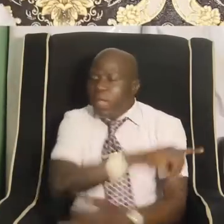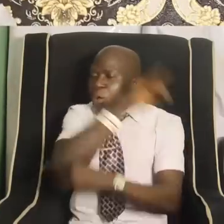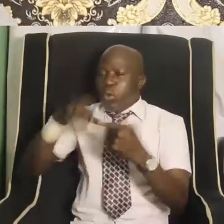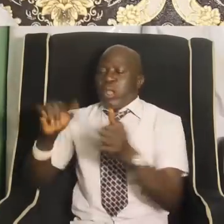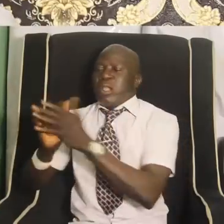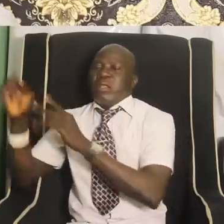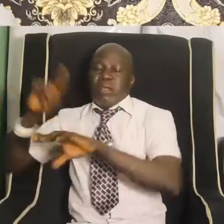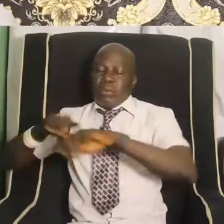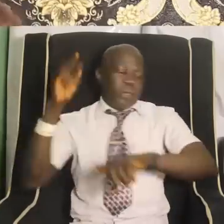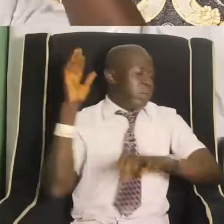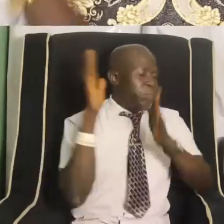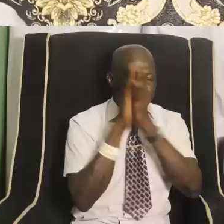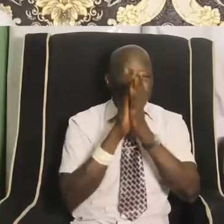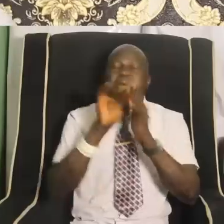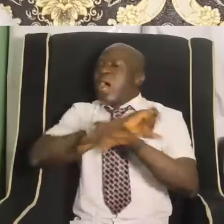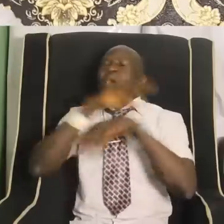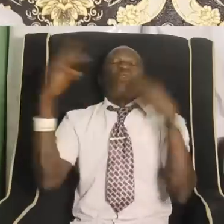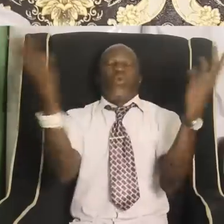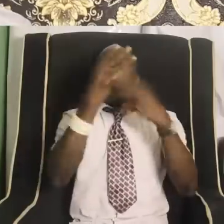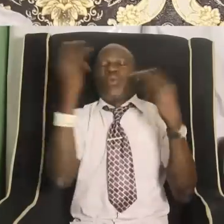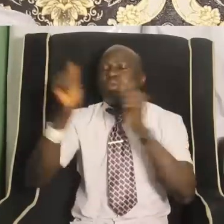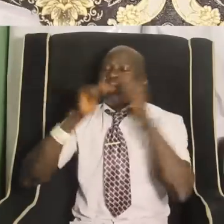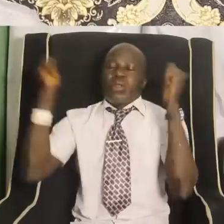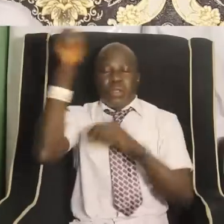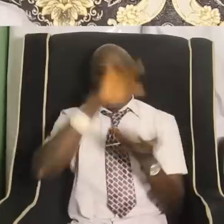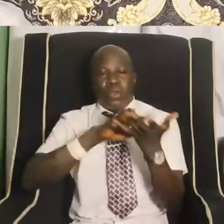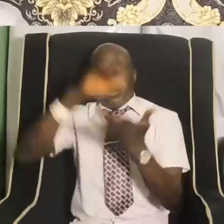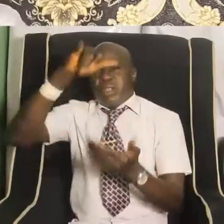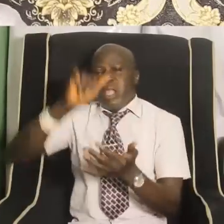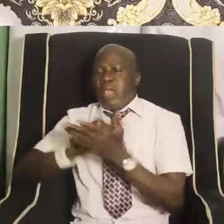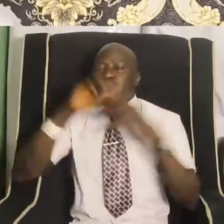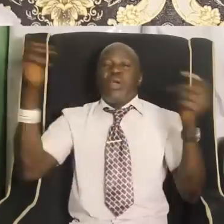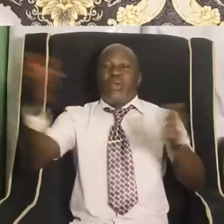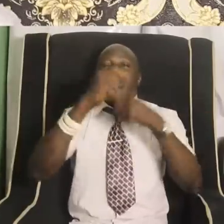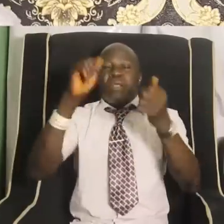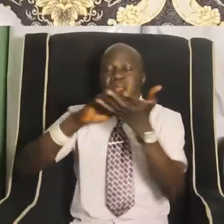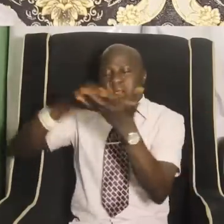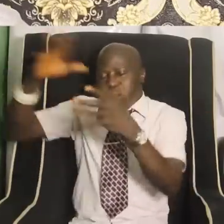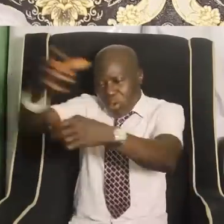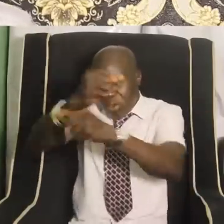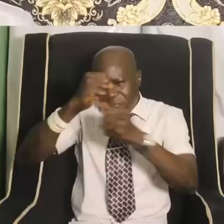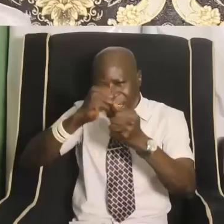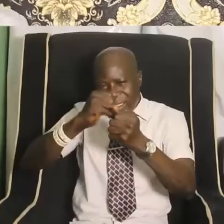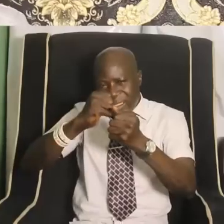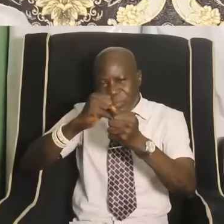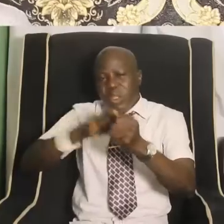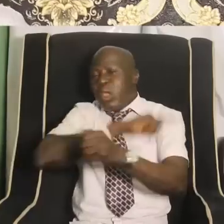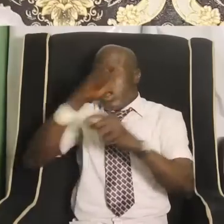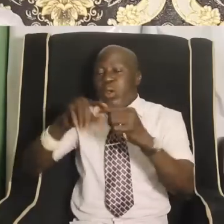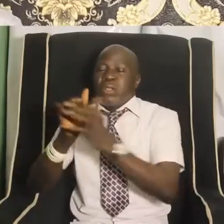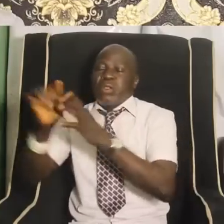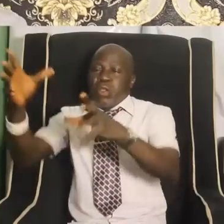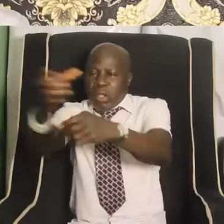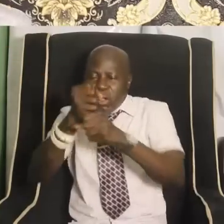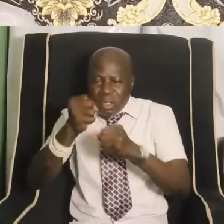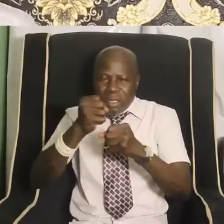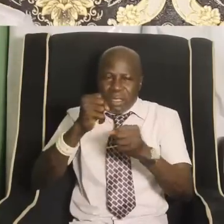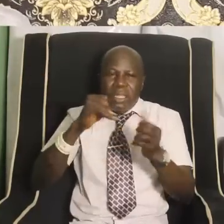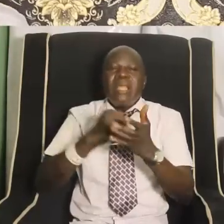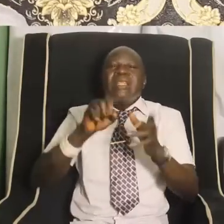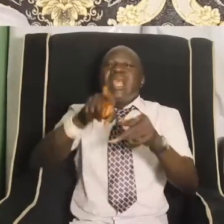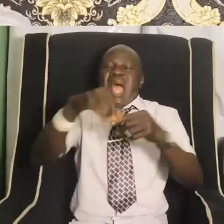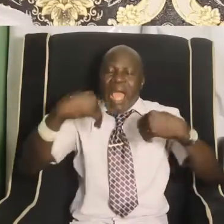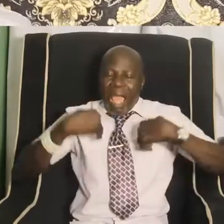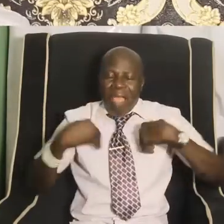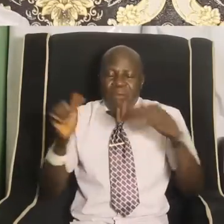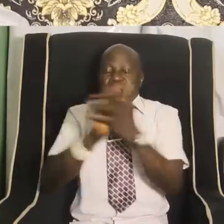we were praying, go. And we were ready for glory. And we rest and we conquer. And the one that conquers oh, no, is